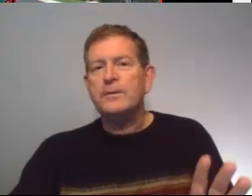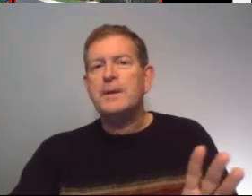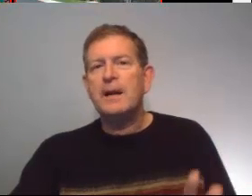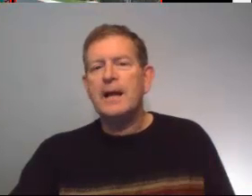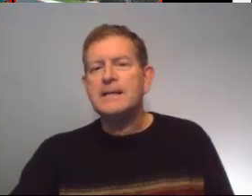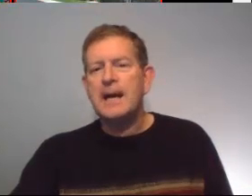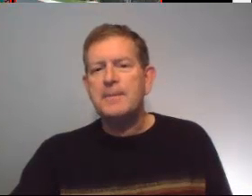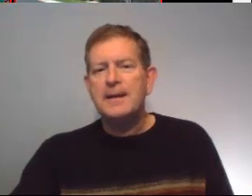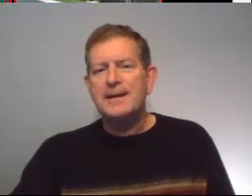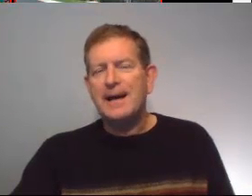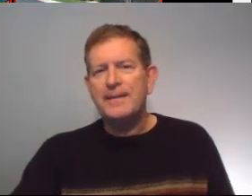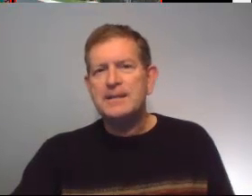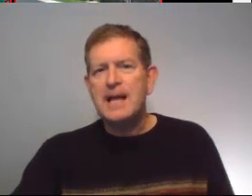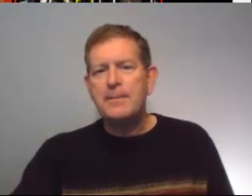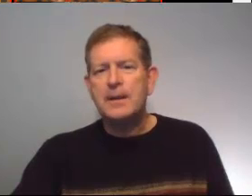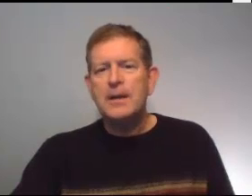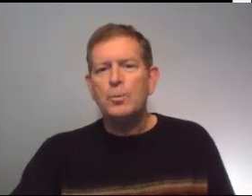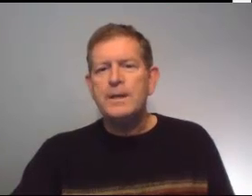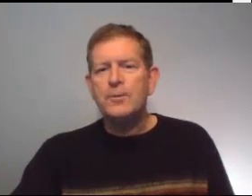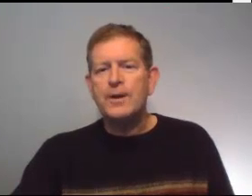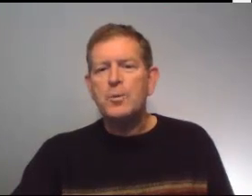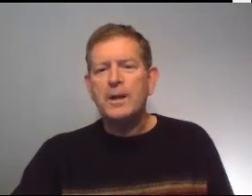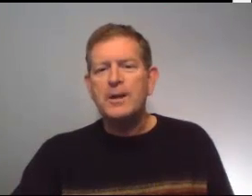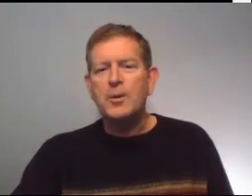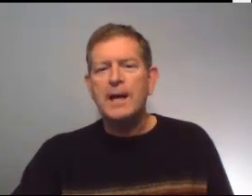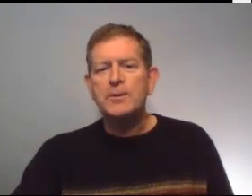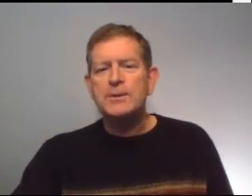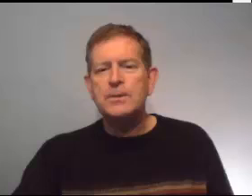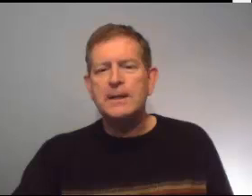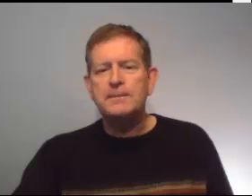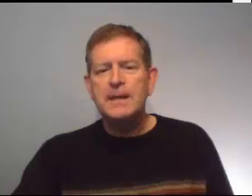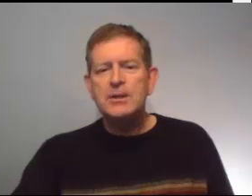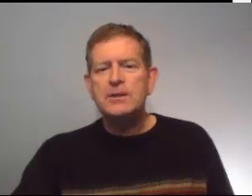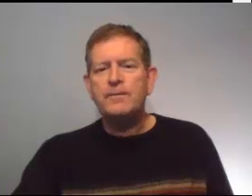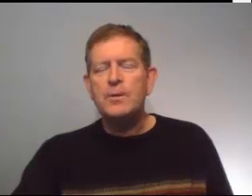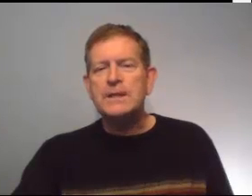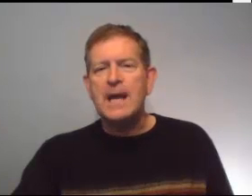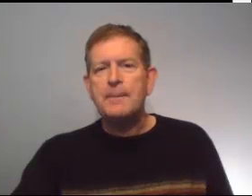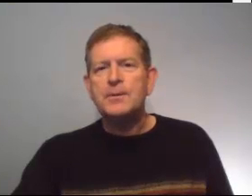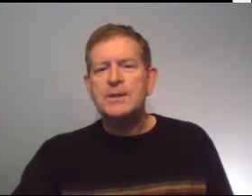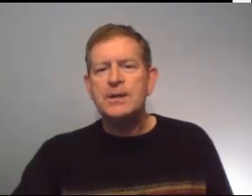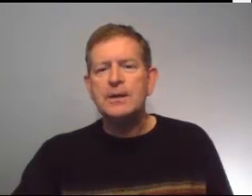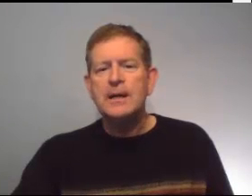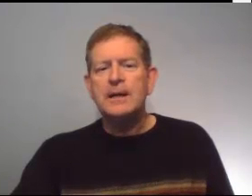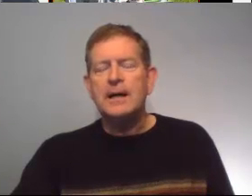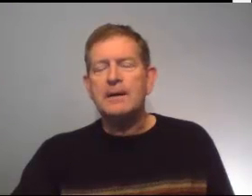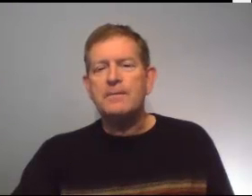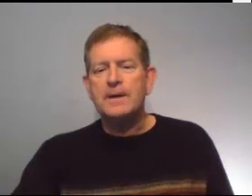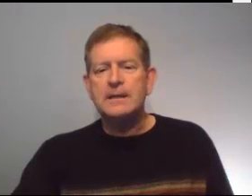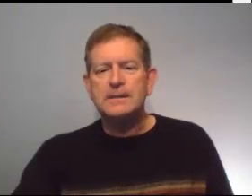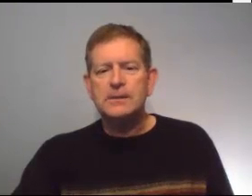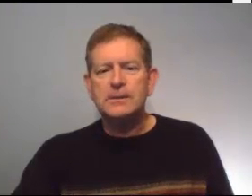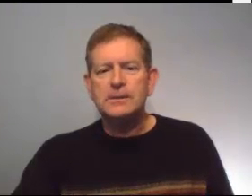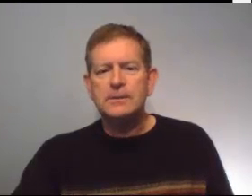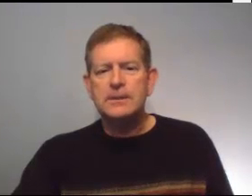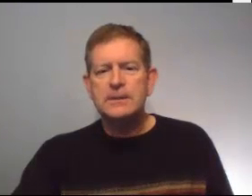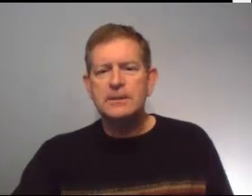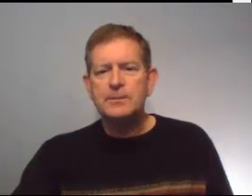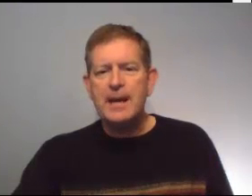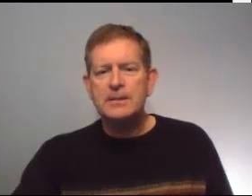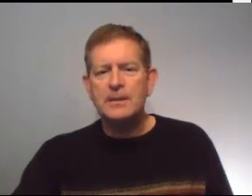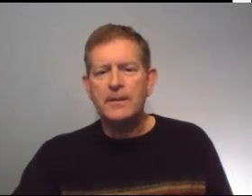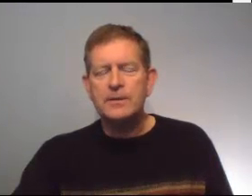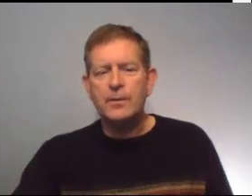Well, we've spent a lot of time on this topic. We need to very quickly go down to just a few examples here of,